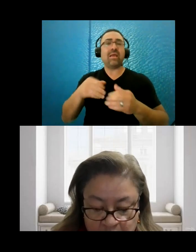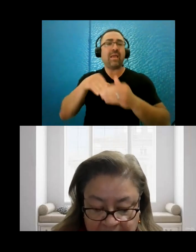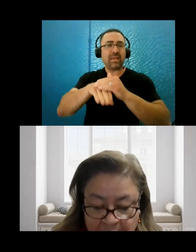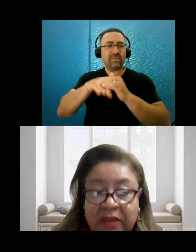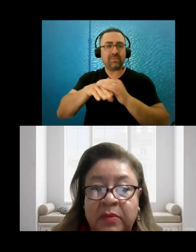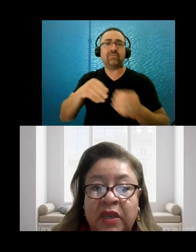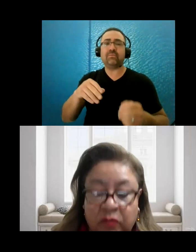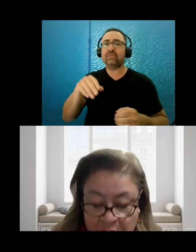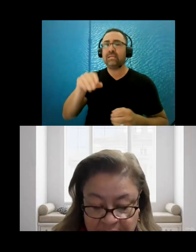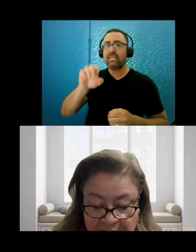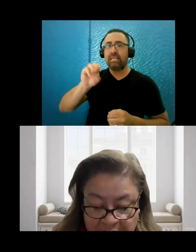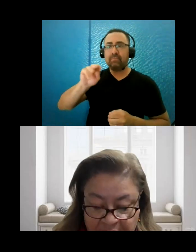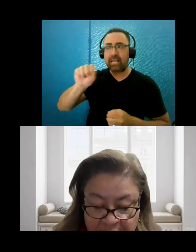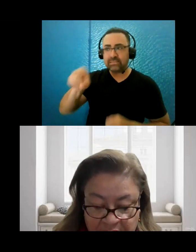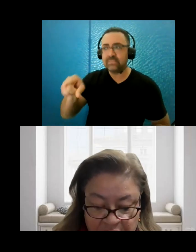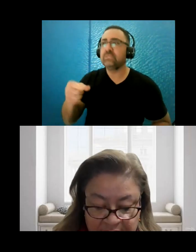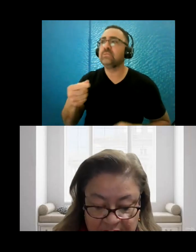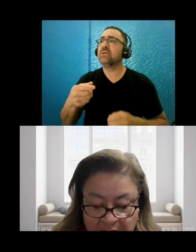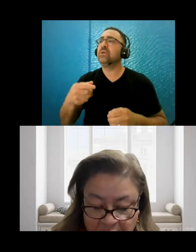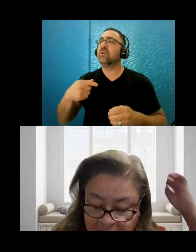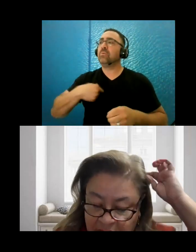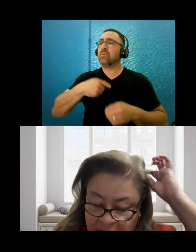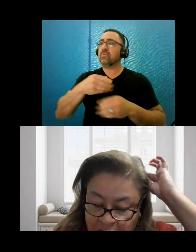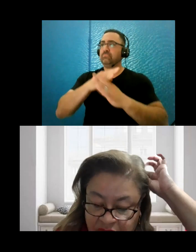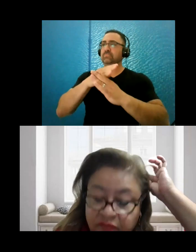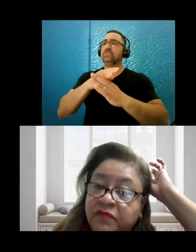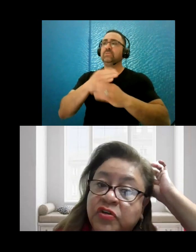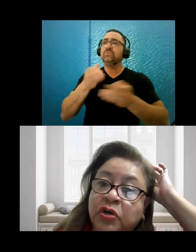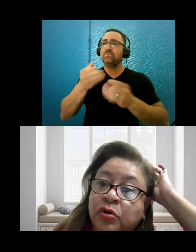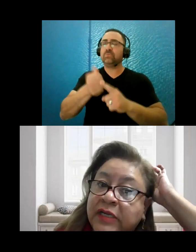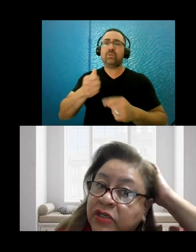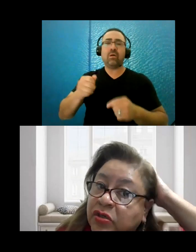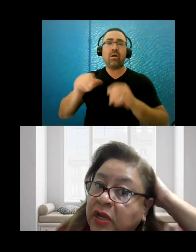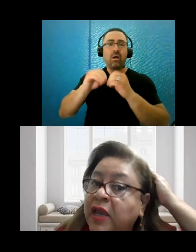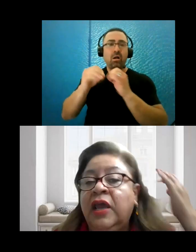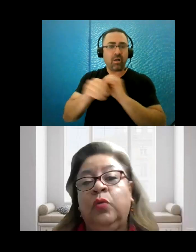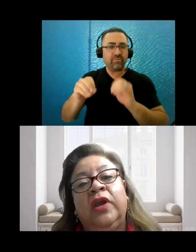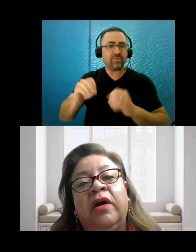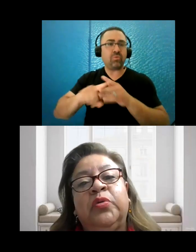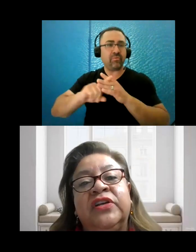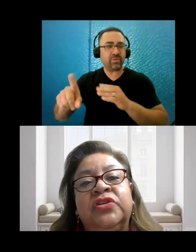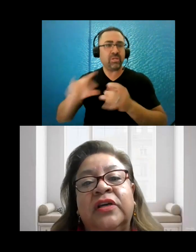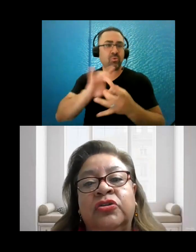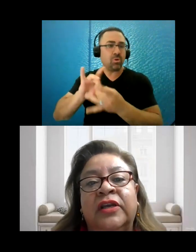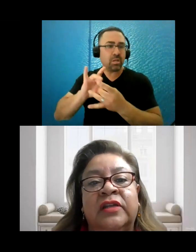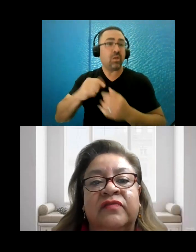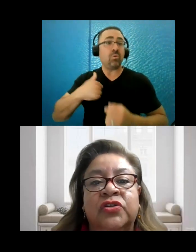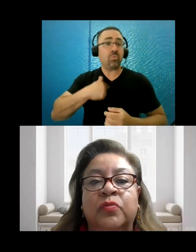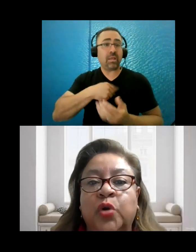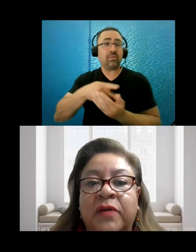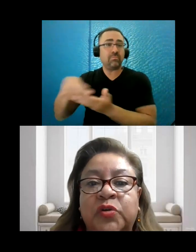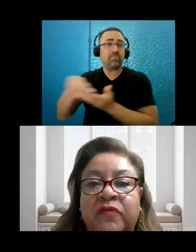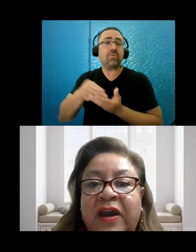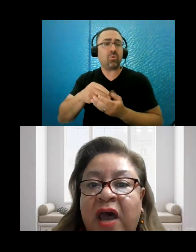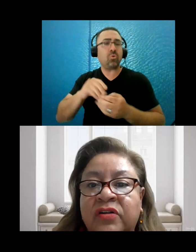is contracted by the Behavioral Service in the county and the Office of Refugee Coordination. And we are a prevention and early